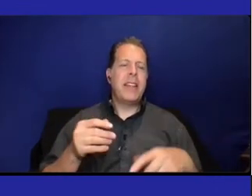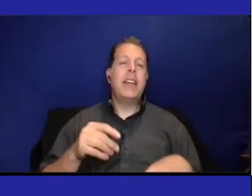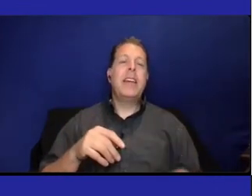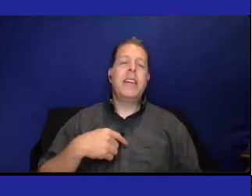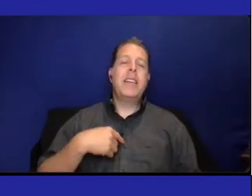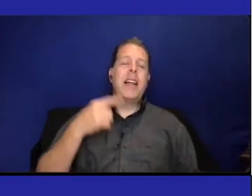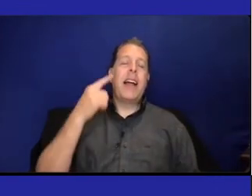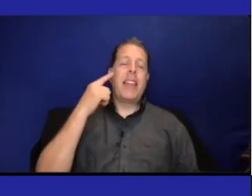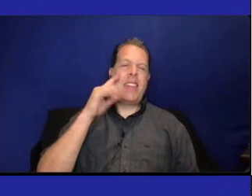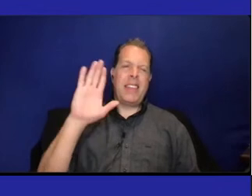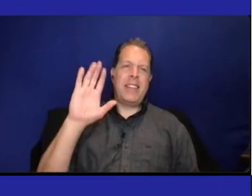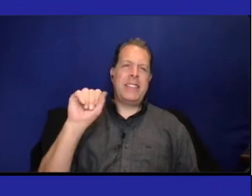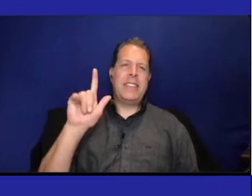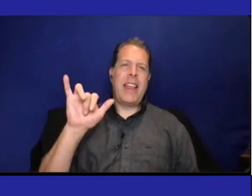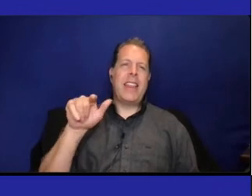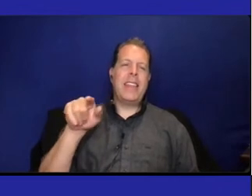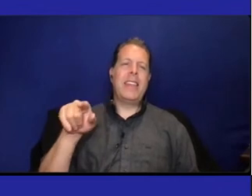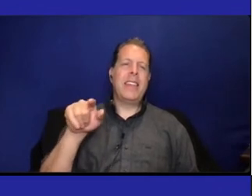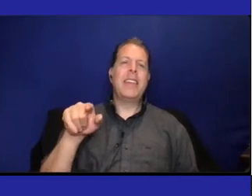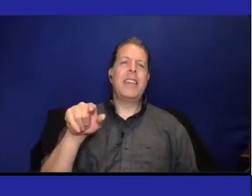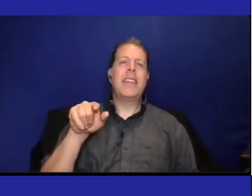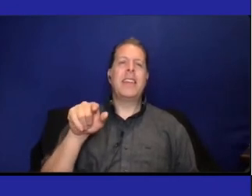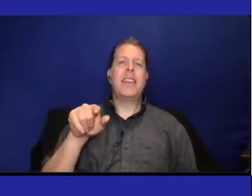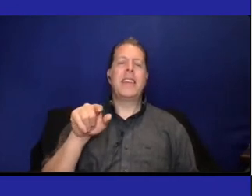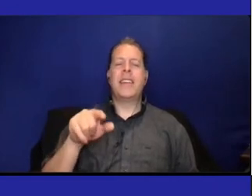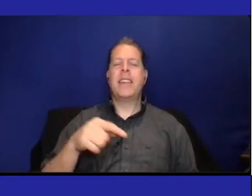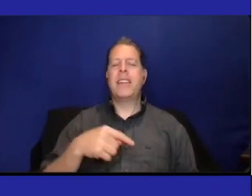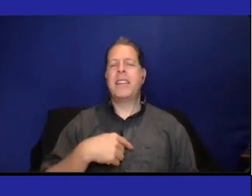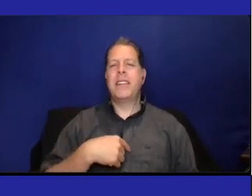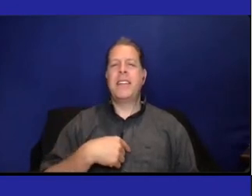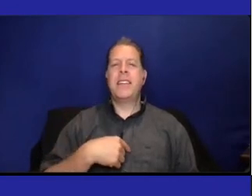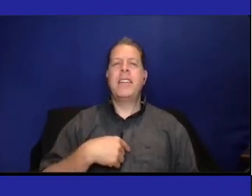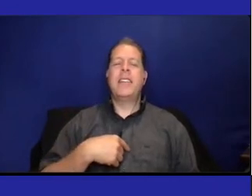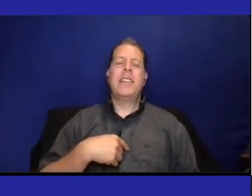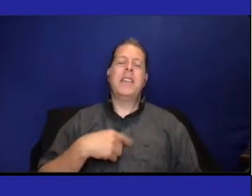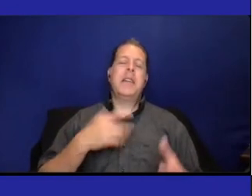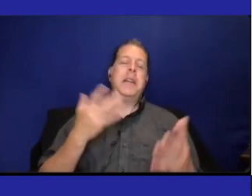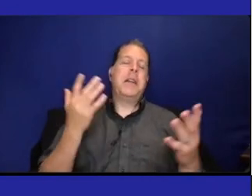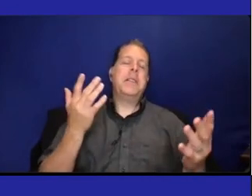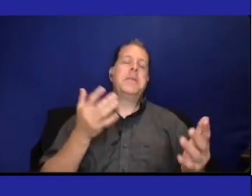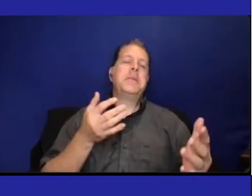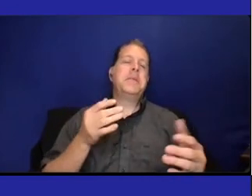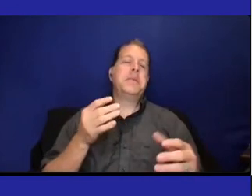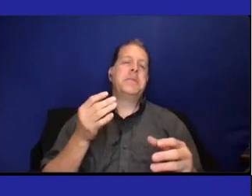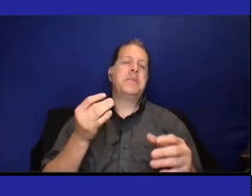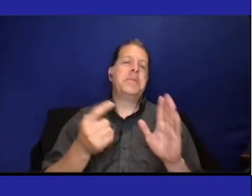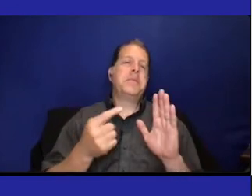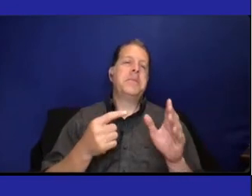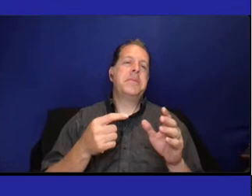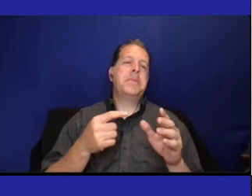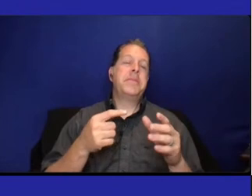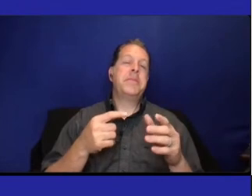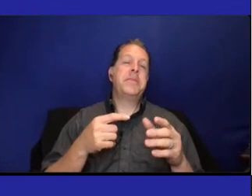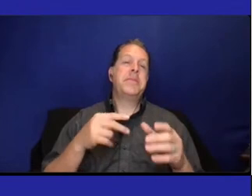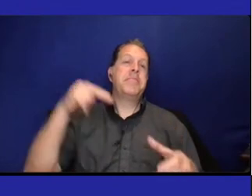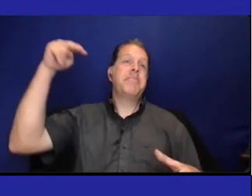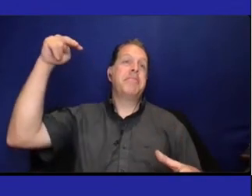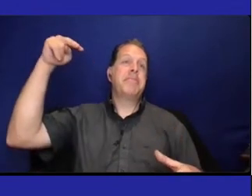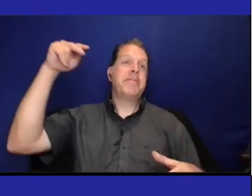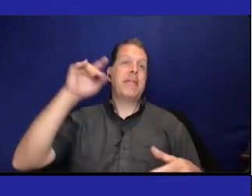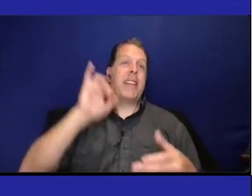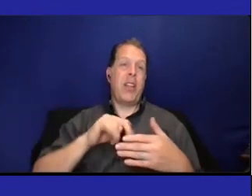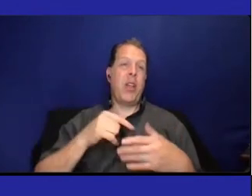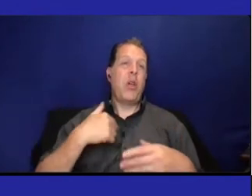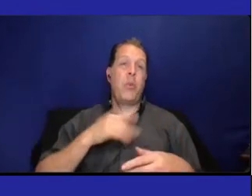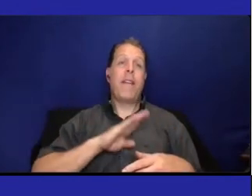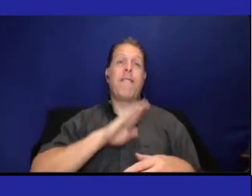Sally, I'll take this on a high level and say, from our point of view, we're frustrated.